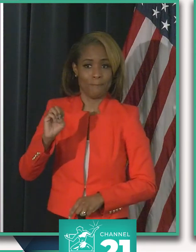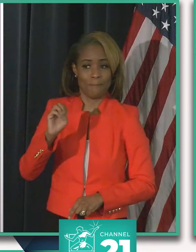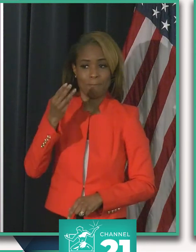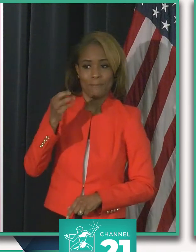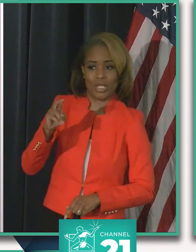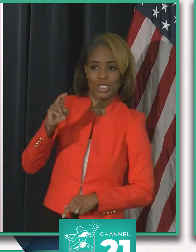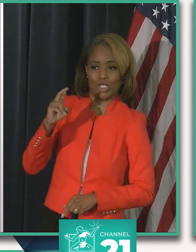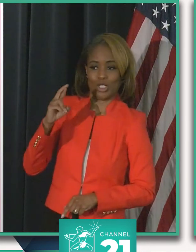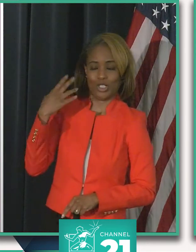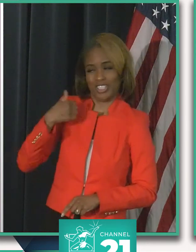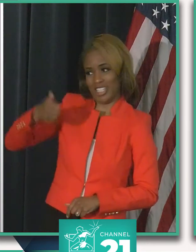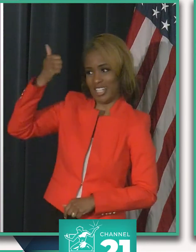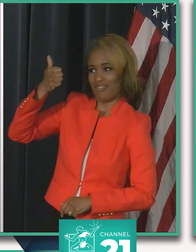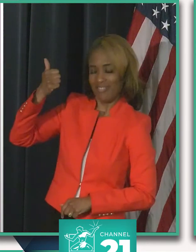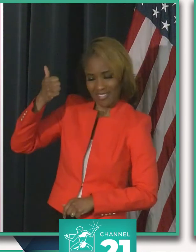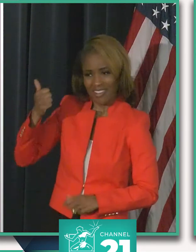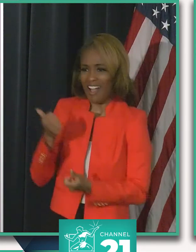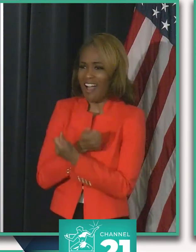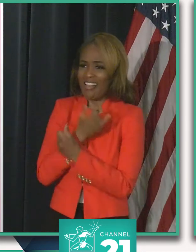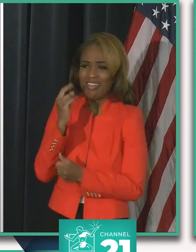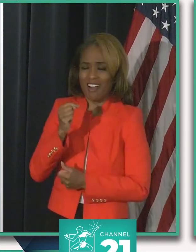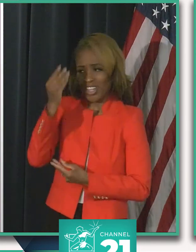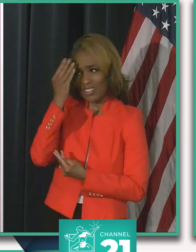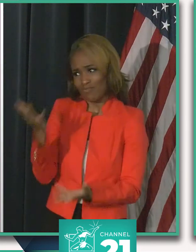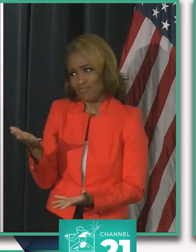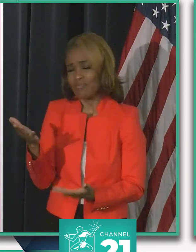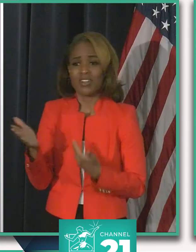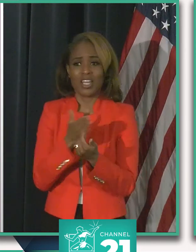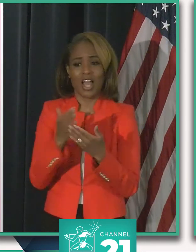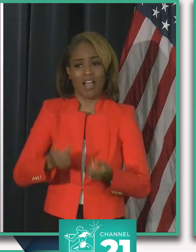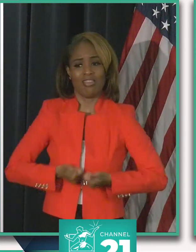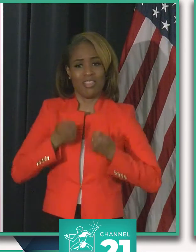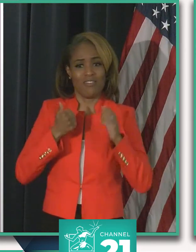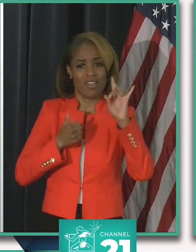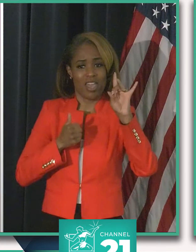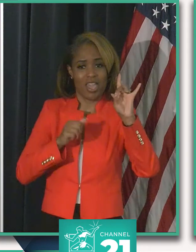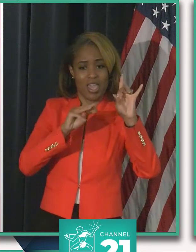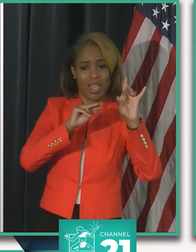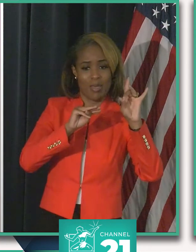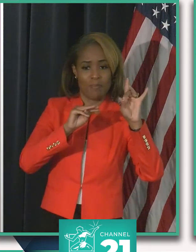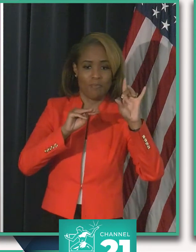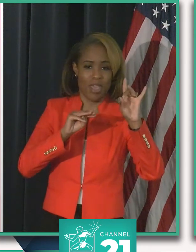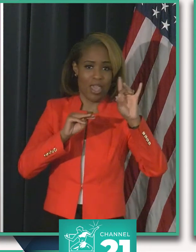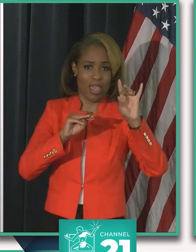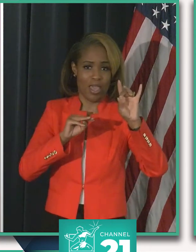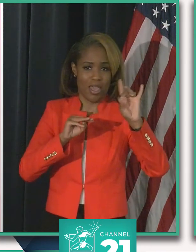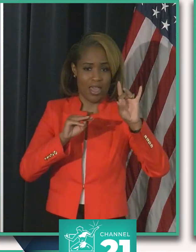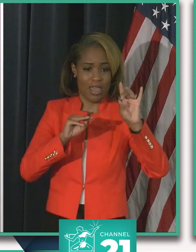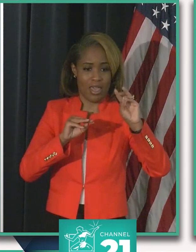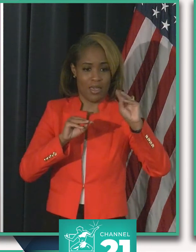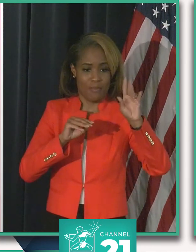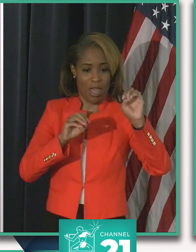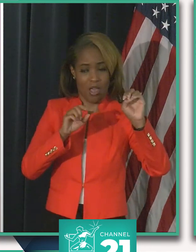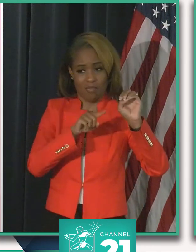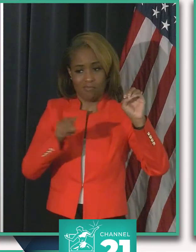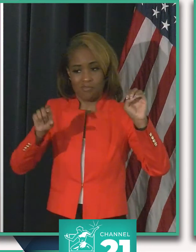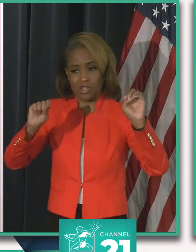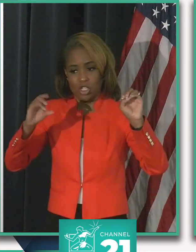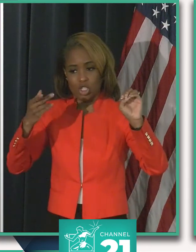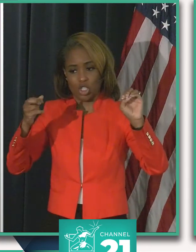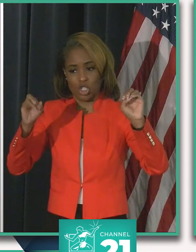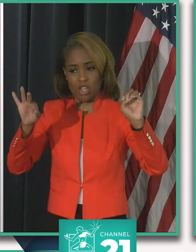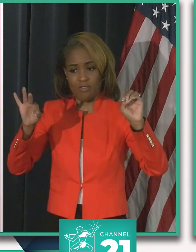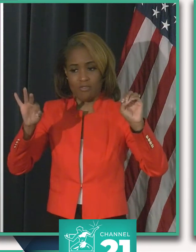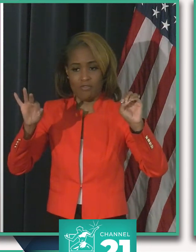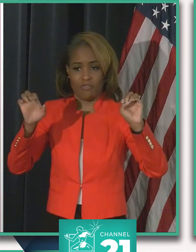Mr. Chief. I'm telling you, I love it. But anyway, I live 8 miles in Schaefer, and everybody's been talking about the drag strip.